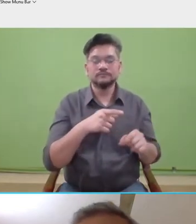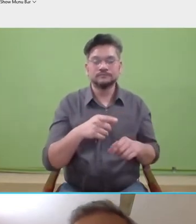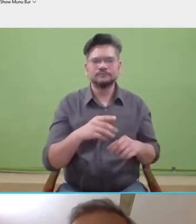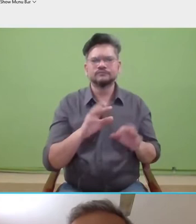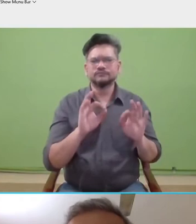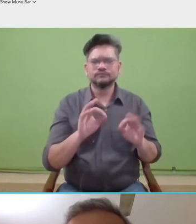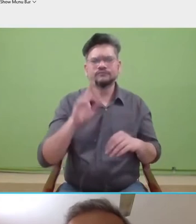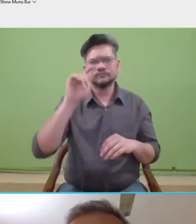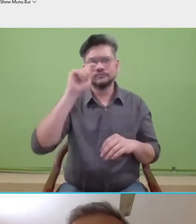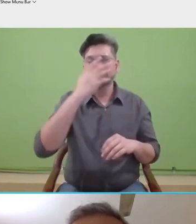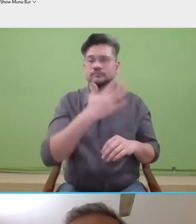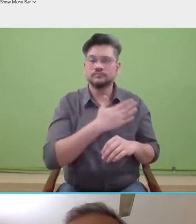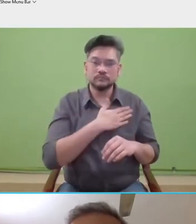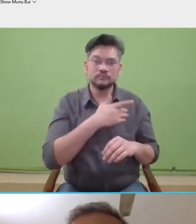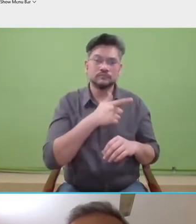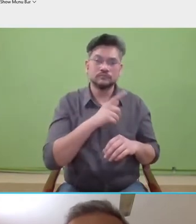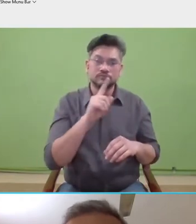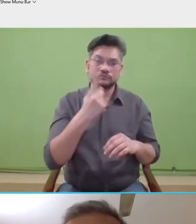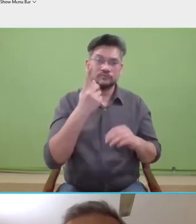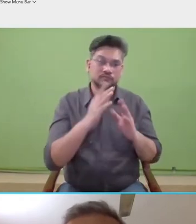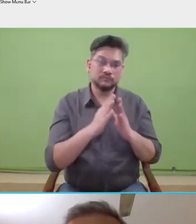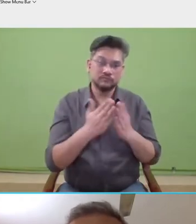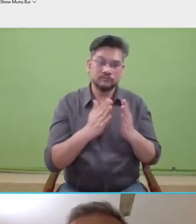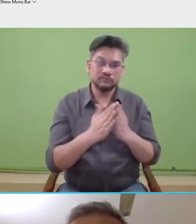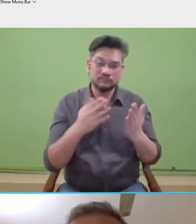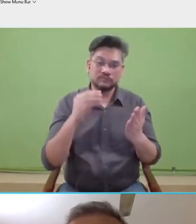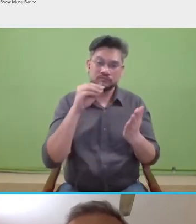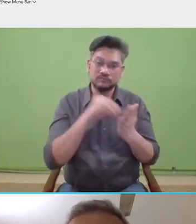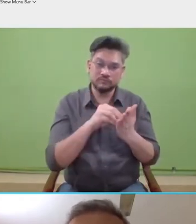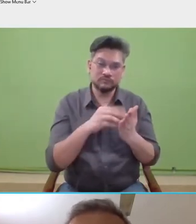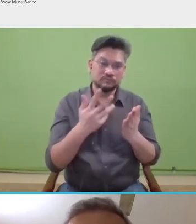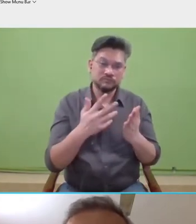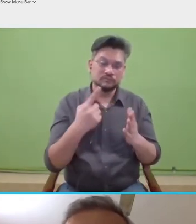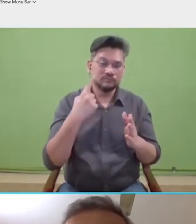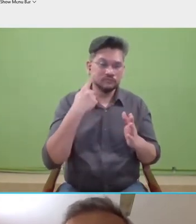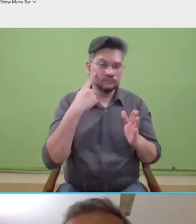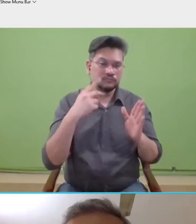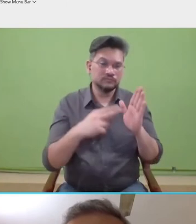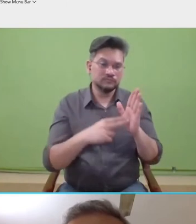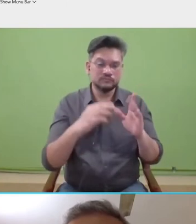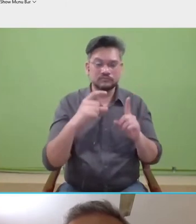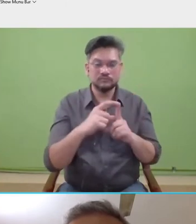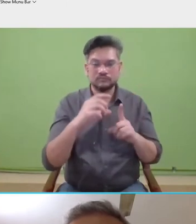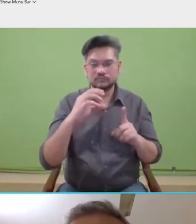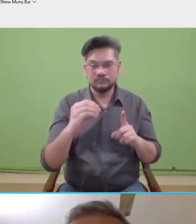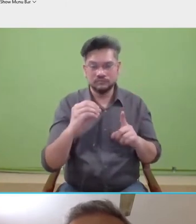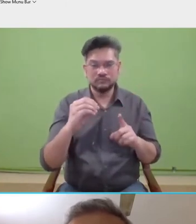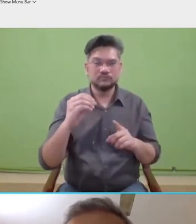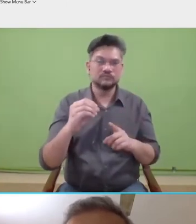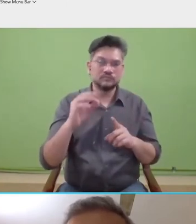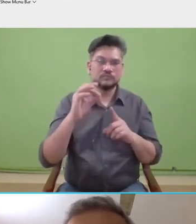she um used the phrase indo pakistani sign language which was